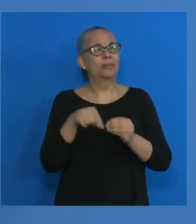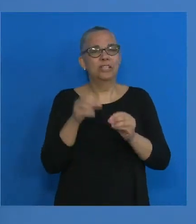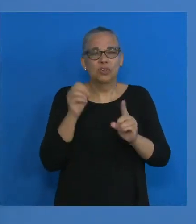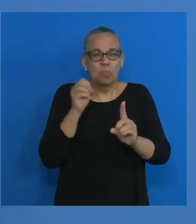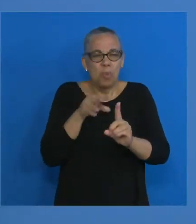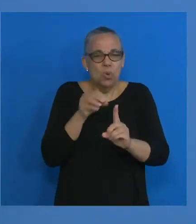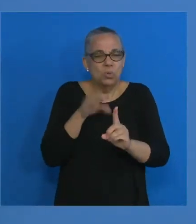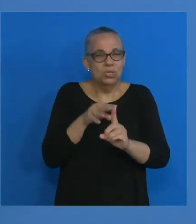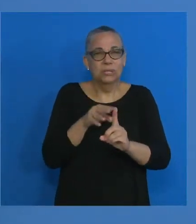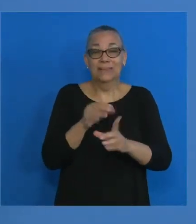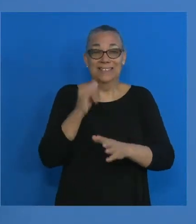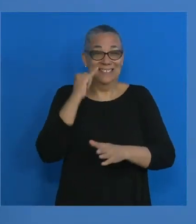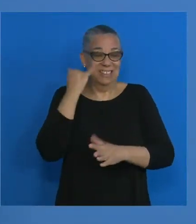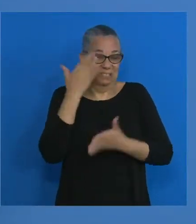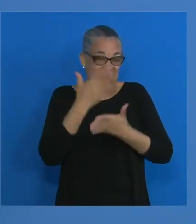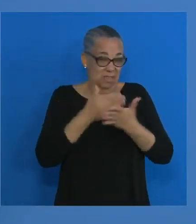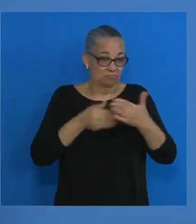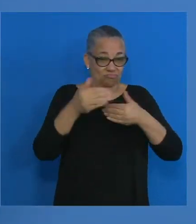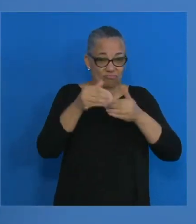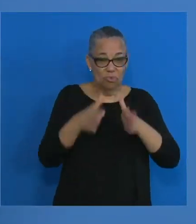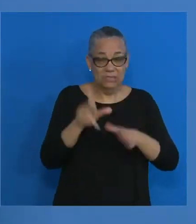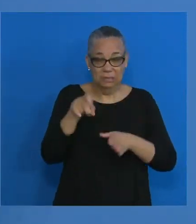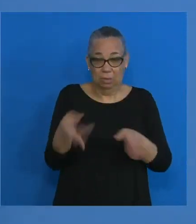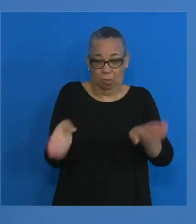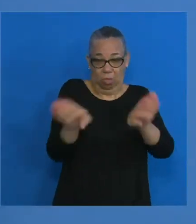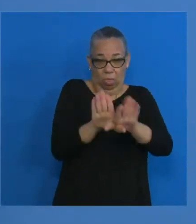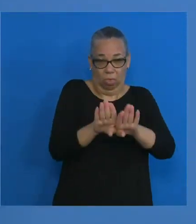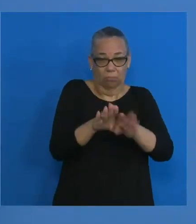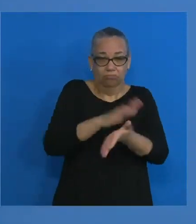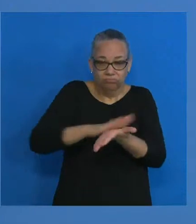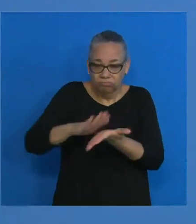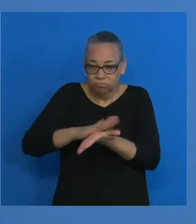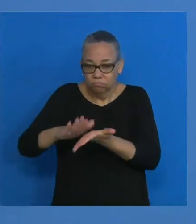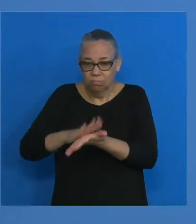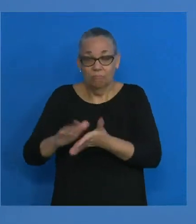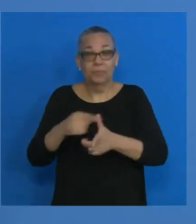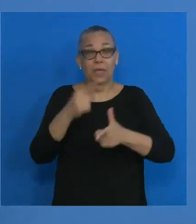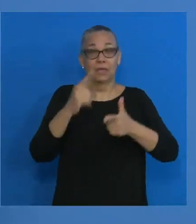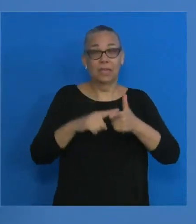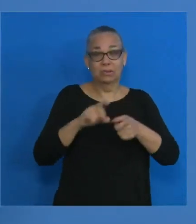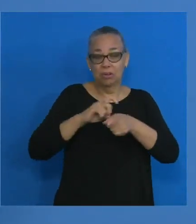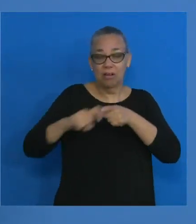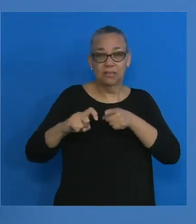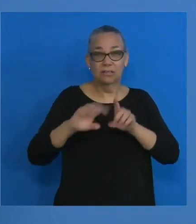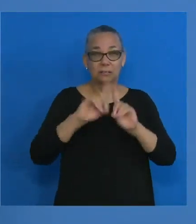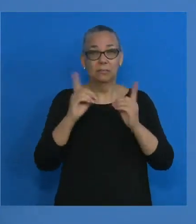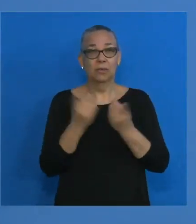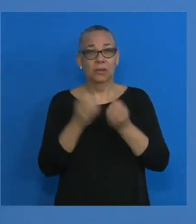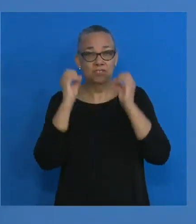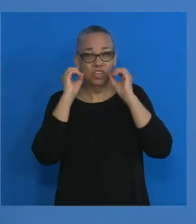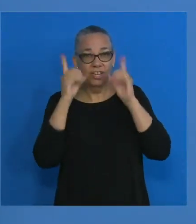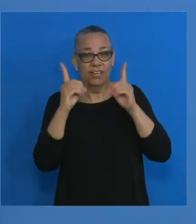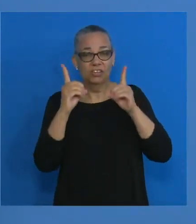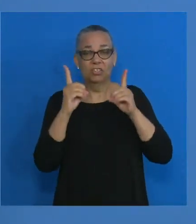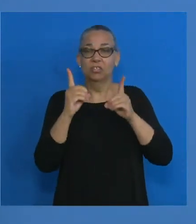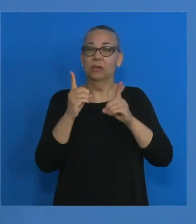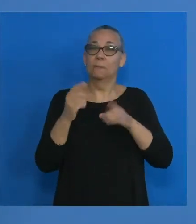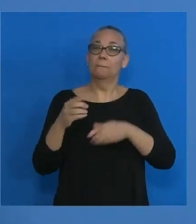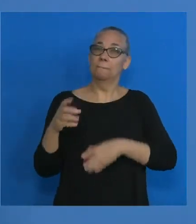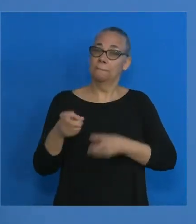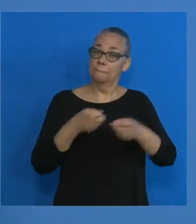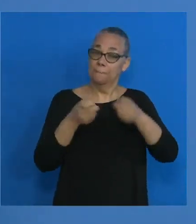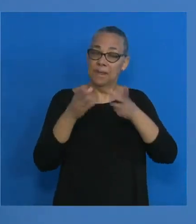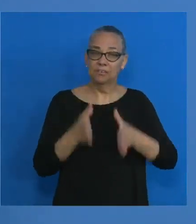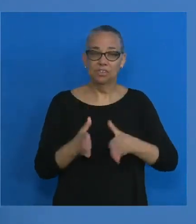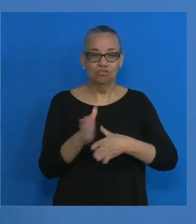whether certain rooms have to be closed off and cleaned. We then contact the Department of Education's facilities manager, share